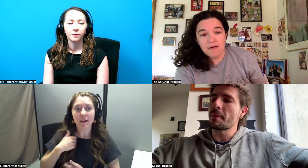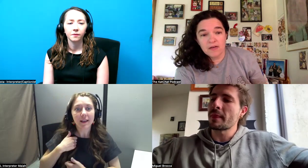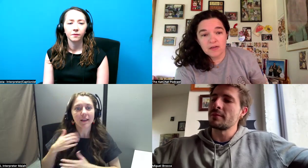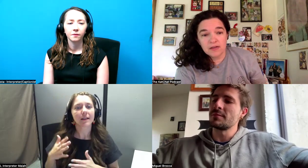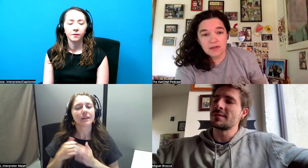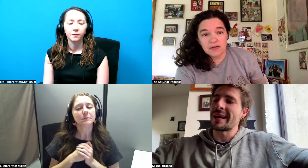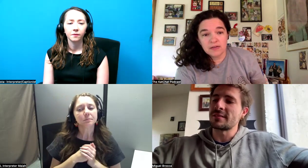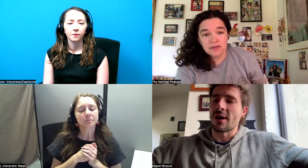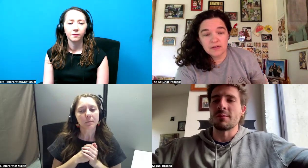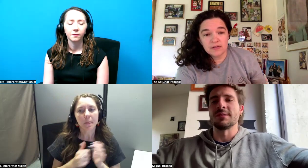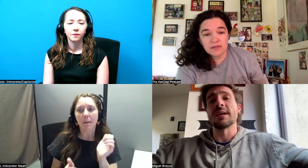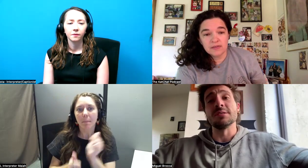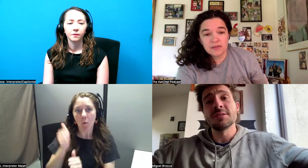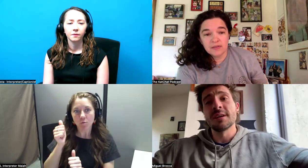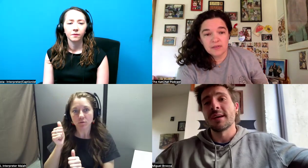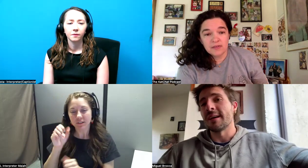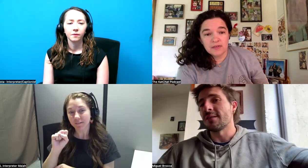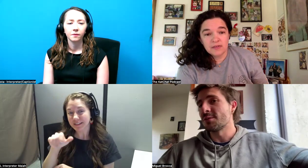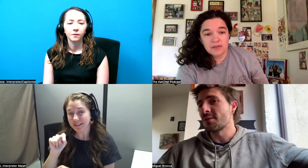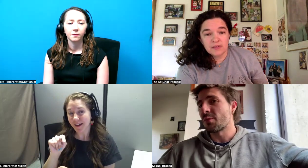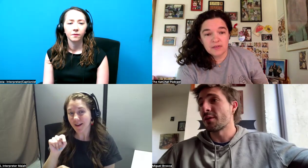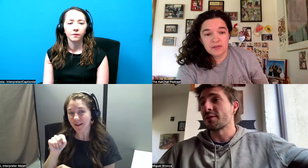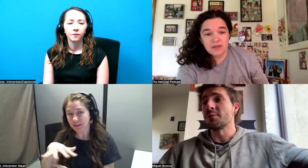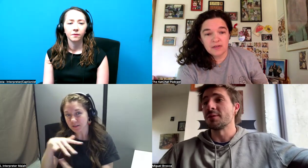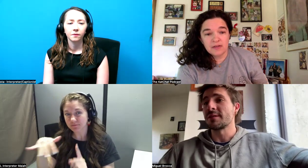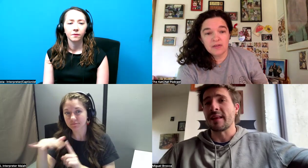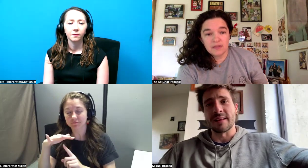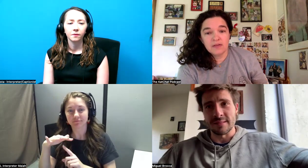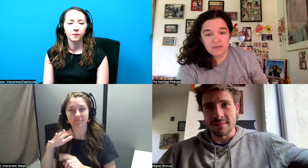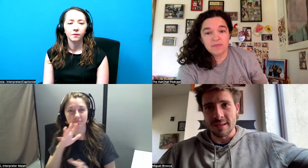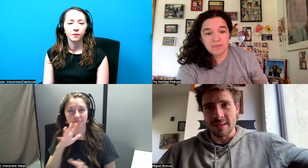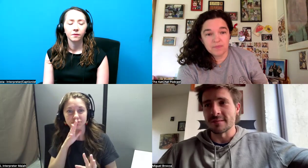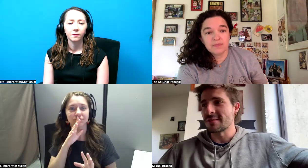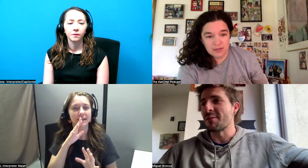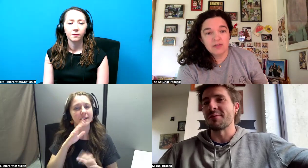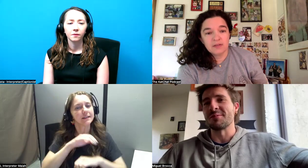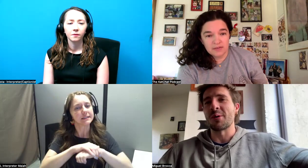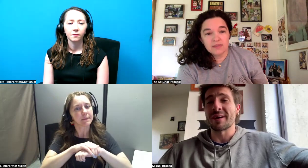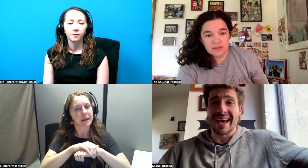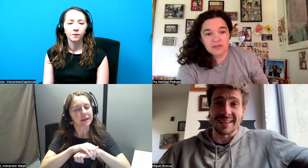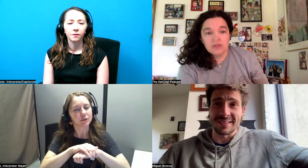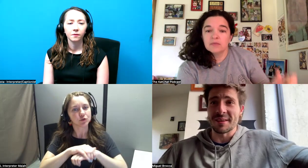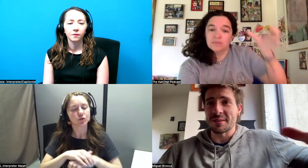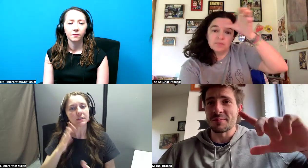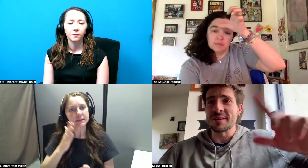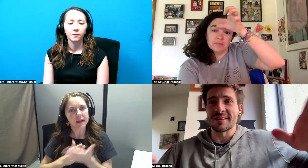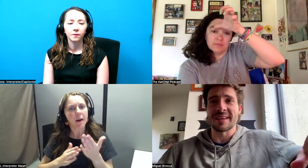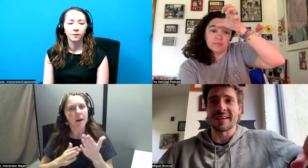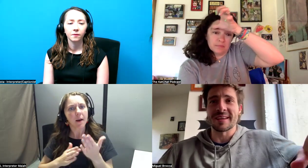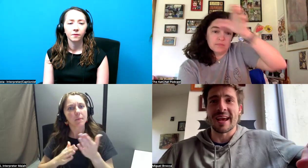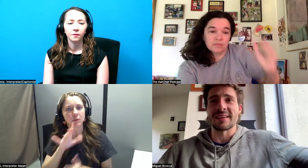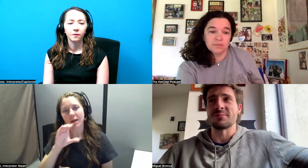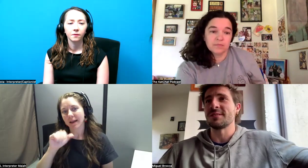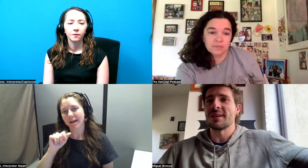the set talk was in English, and also part of the crew was Catalan, and some of them spoke Catalan, and they communicated